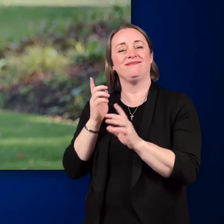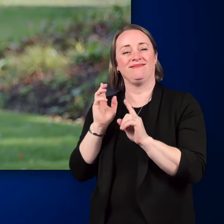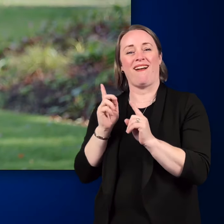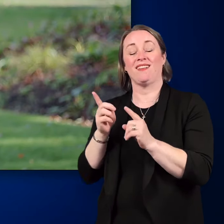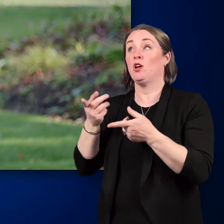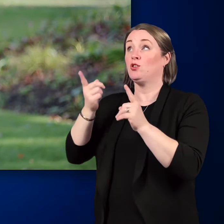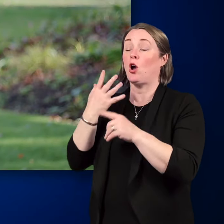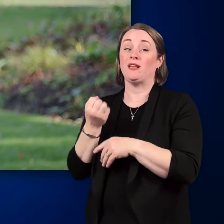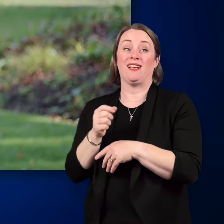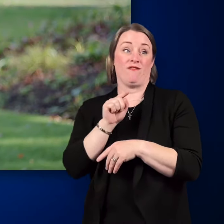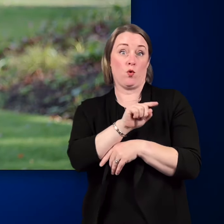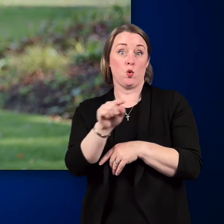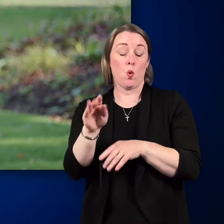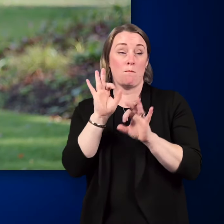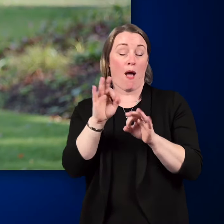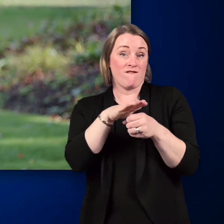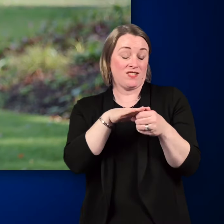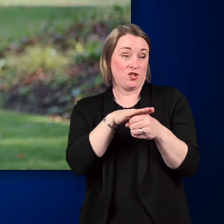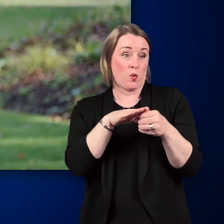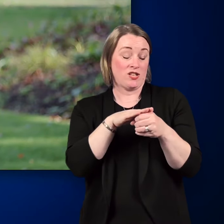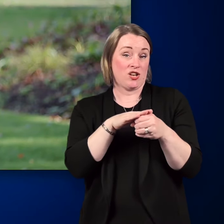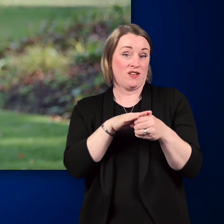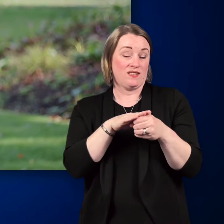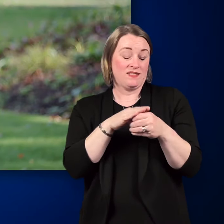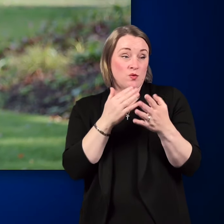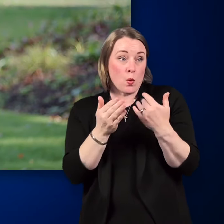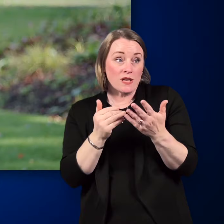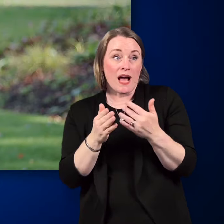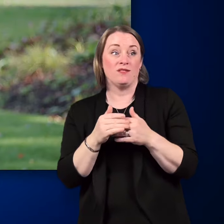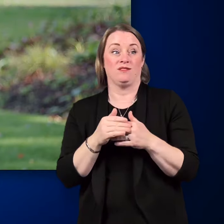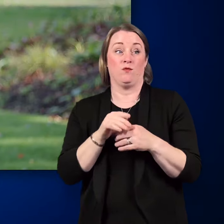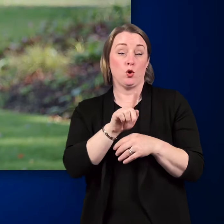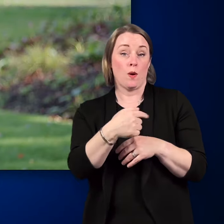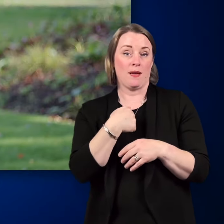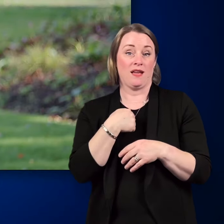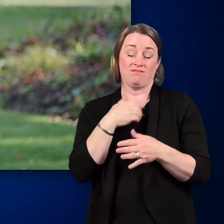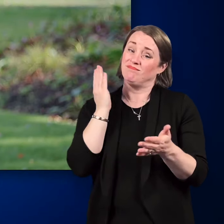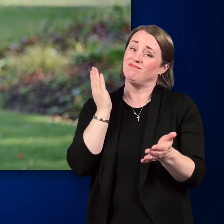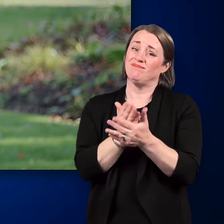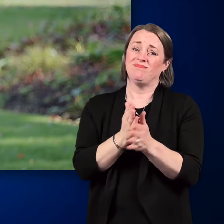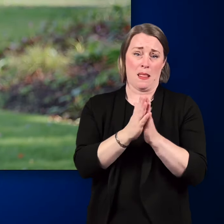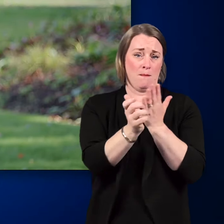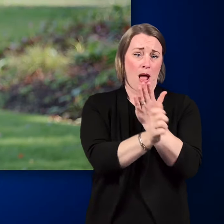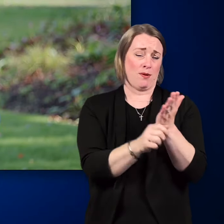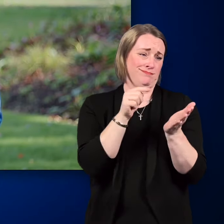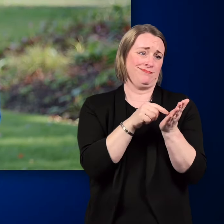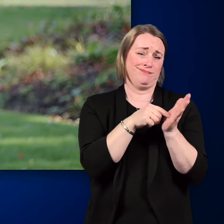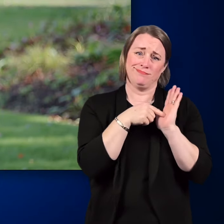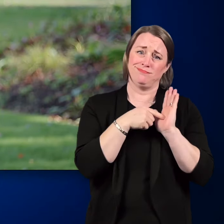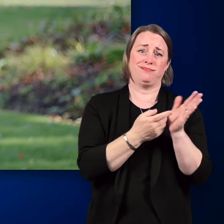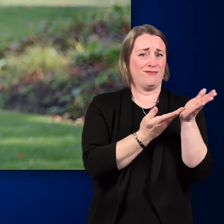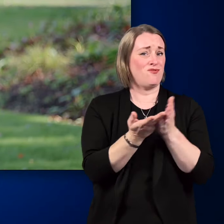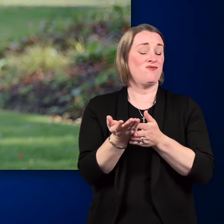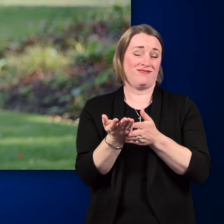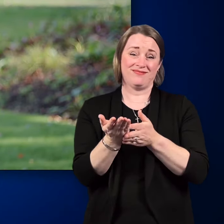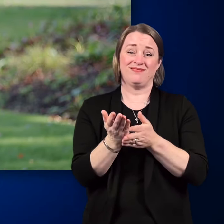got that for you and I. And it is a major biblical theme. In fact,